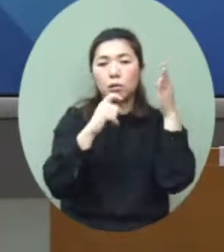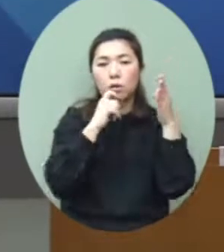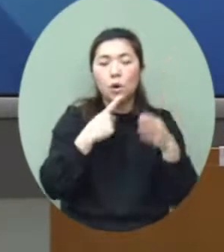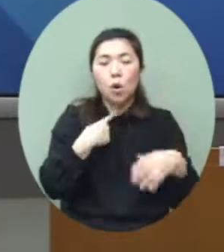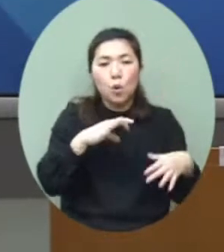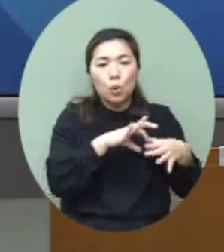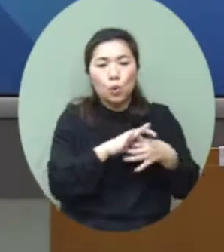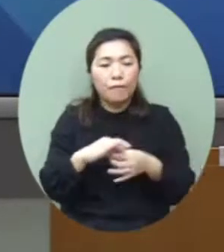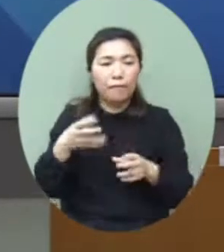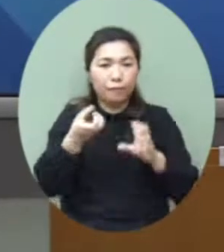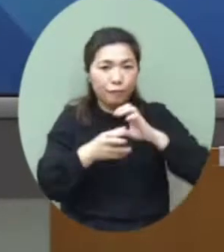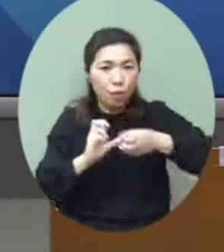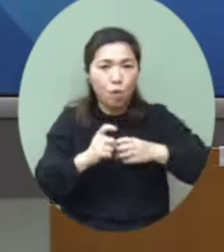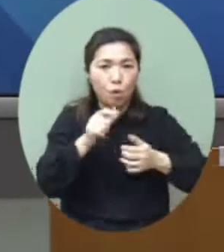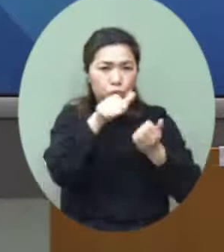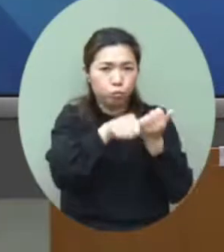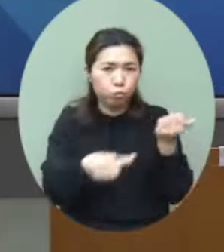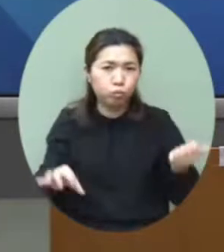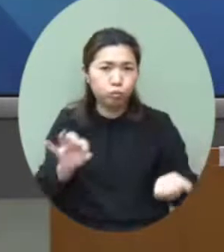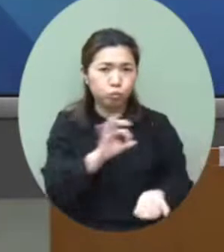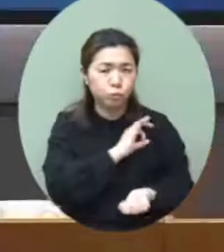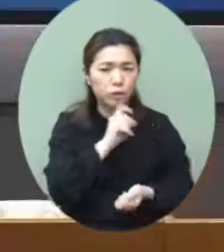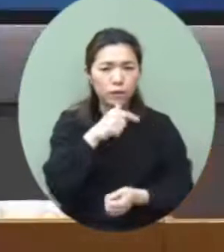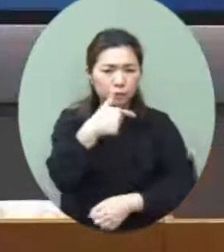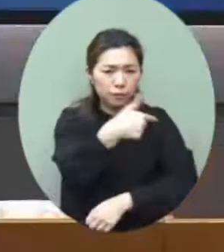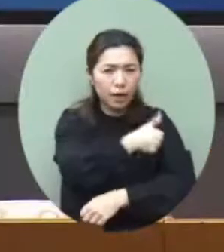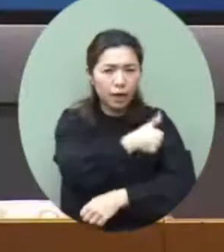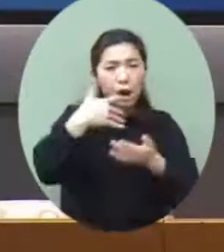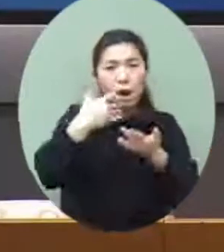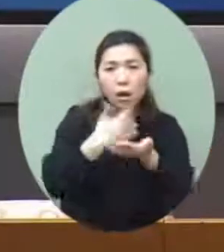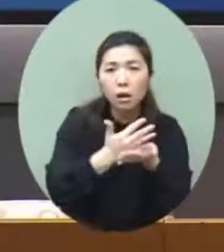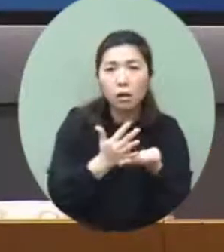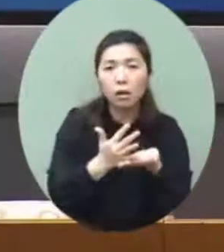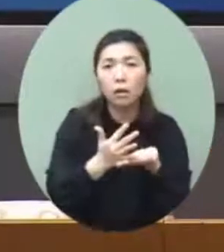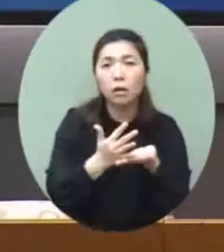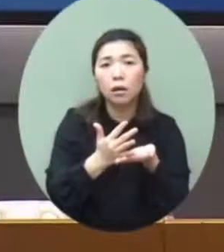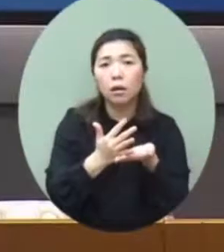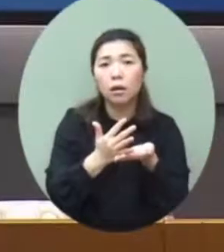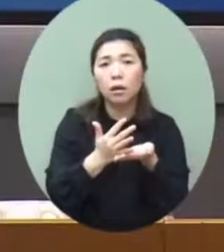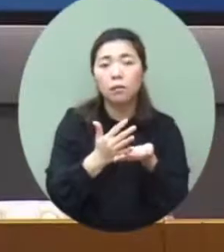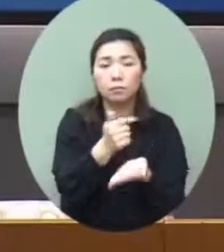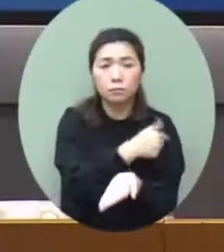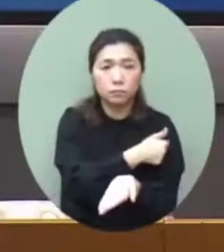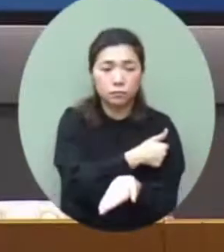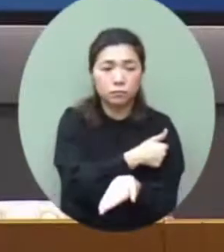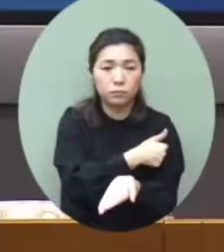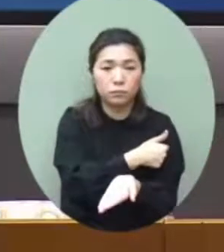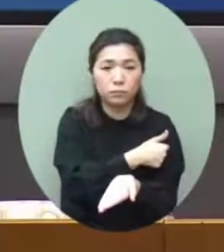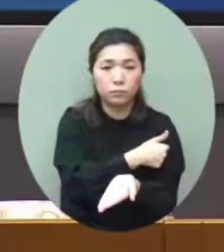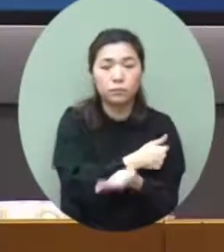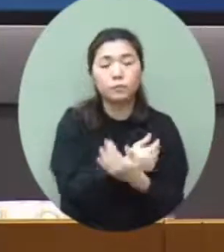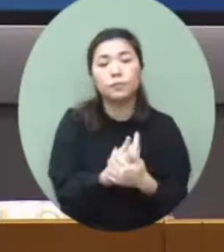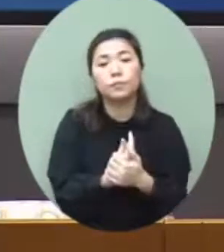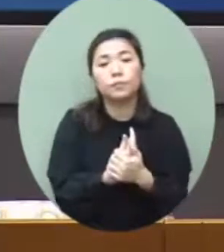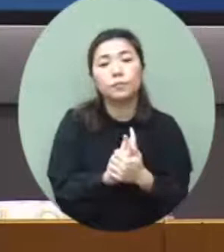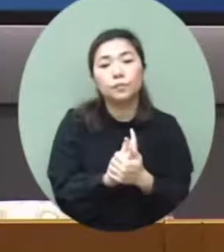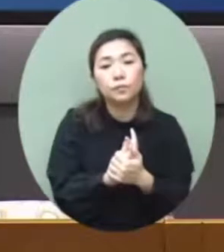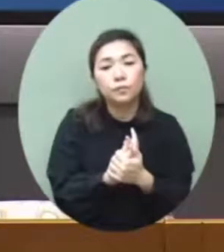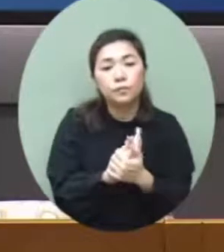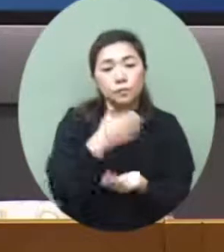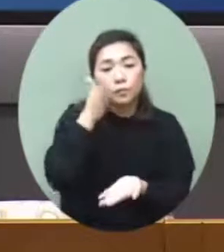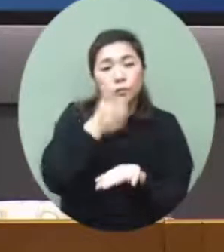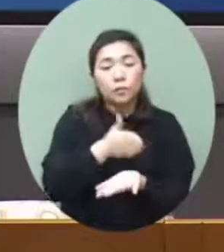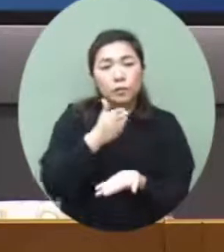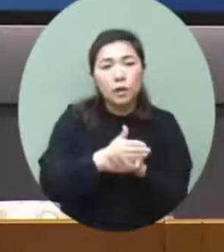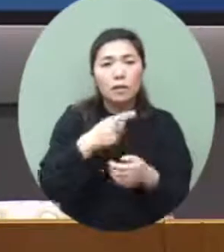of the vaccine pass and also the Joint Scientific Committee have made